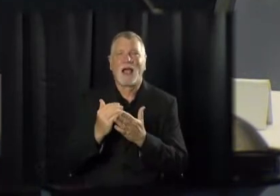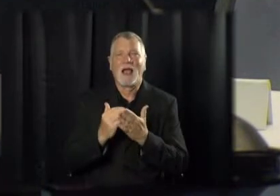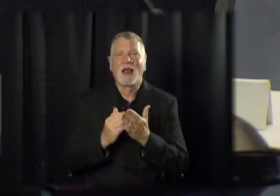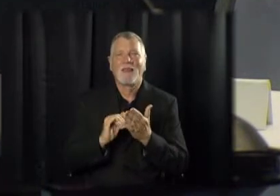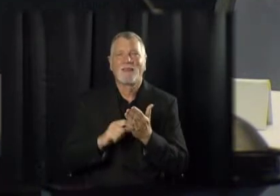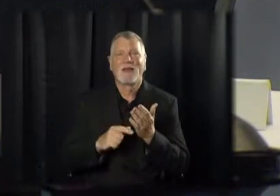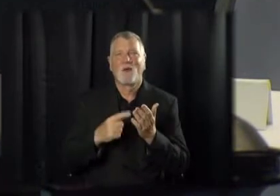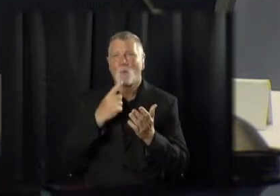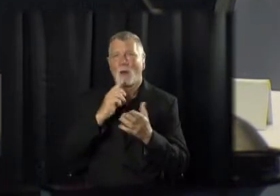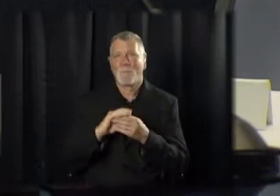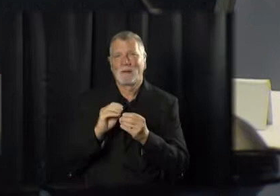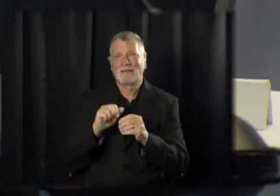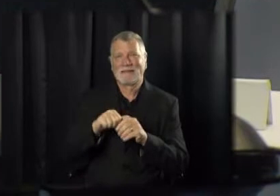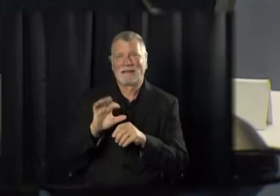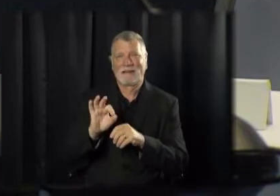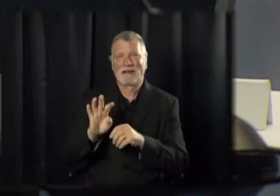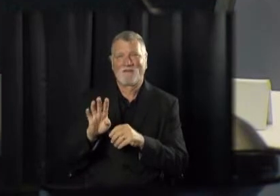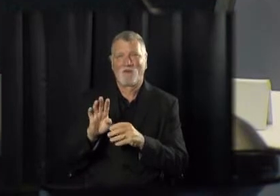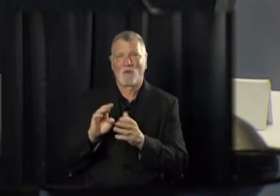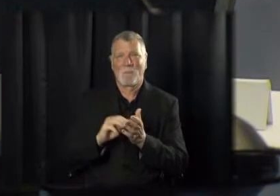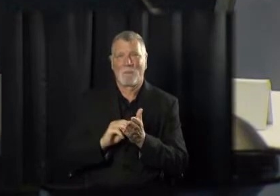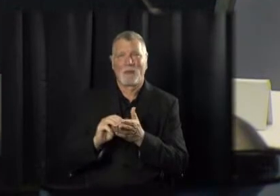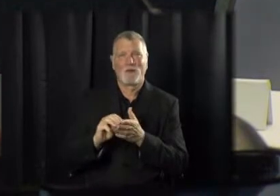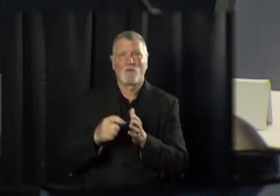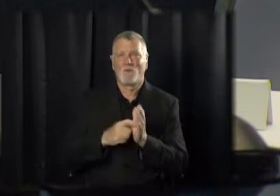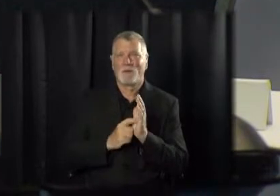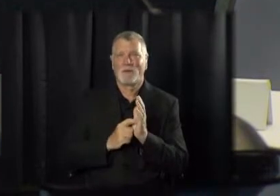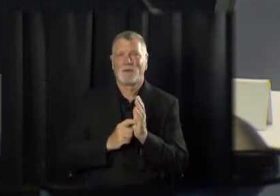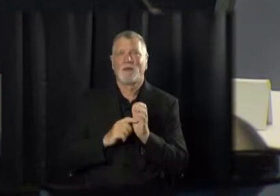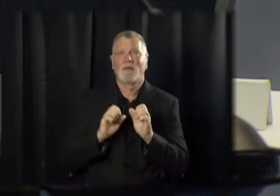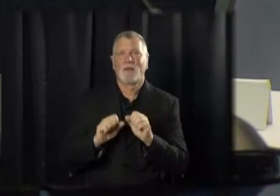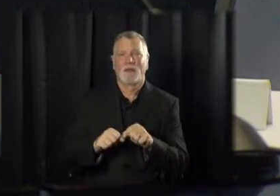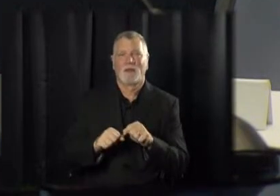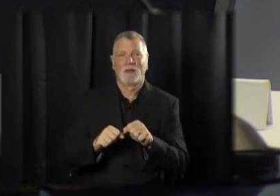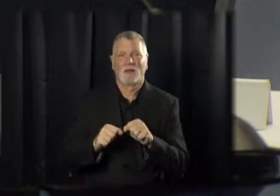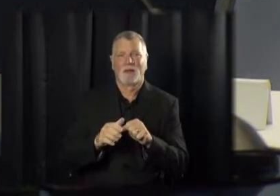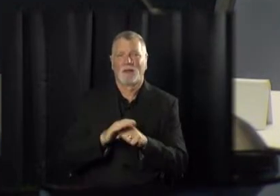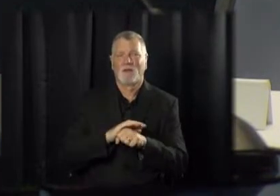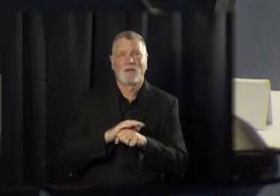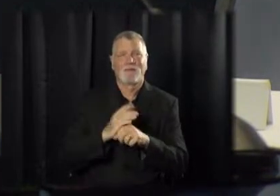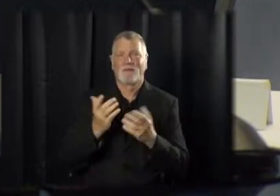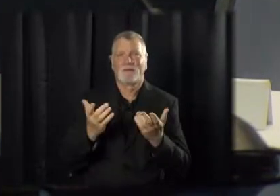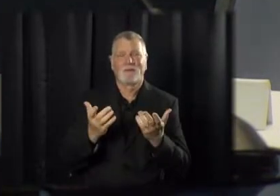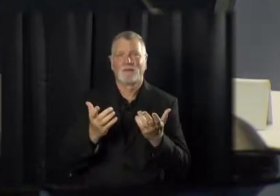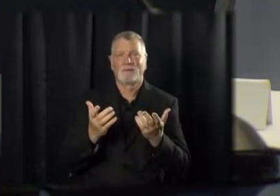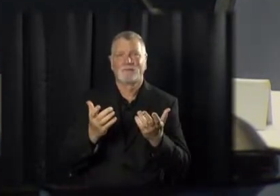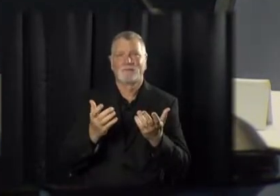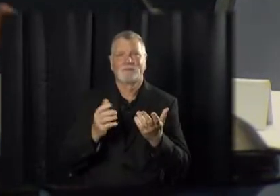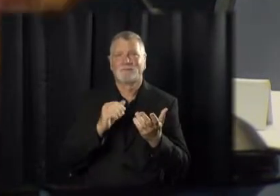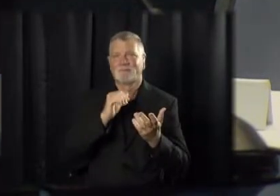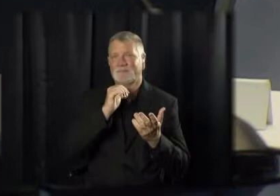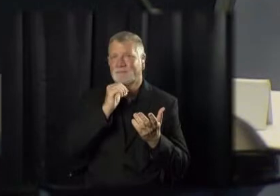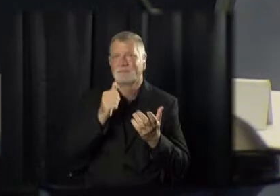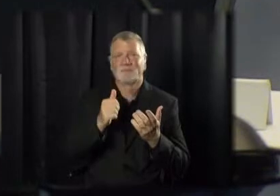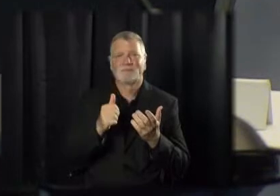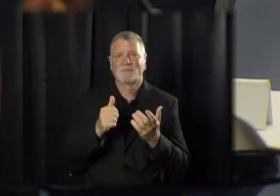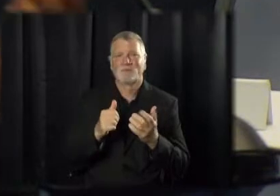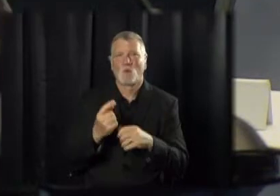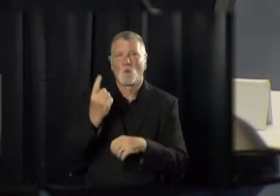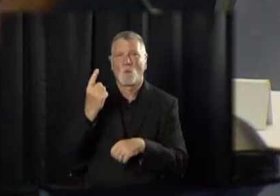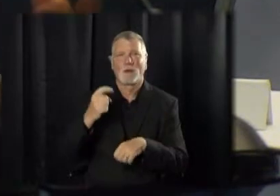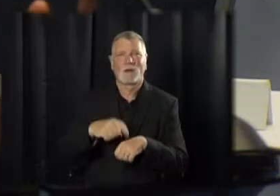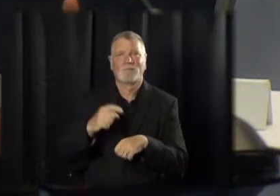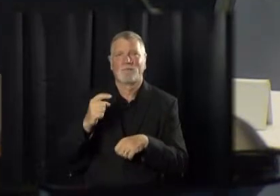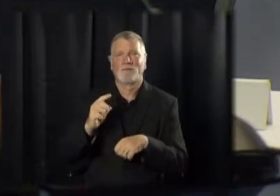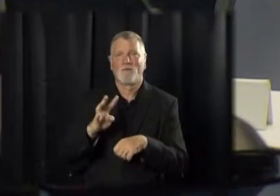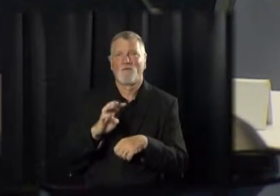have mentioned in that 94 million request can be covered, okay? So, and they're not recurrent. This will be one shot